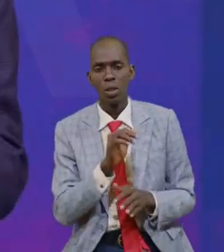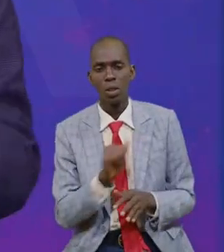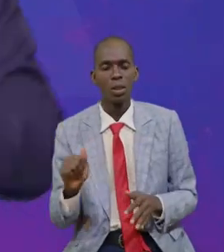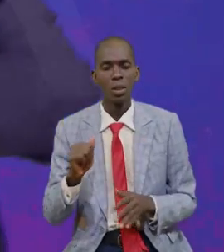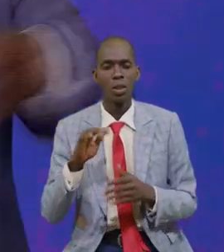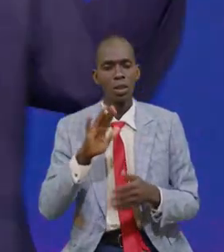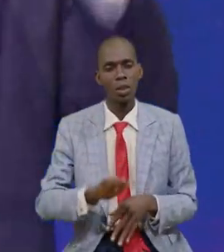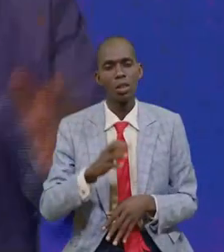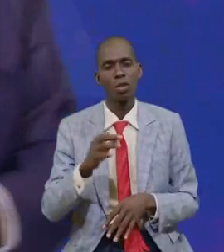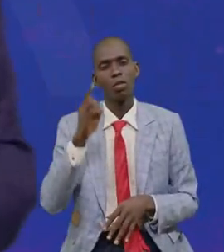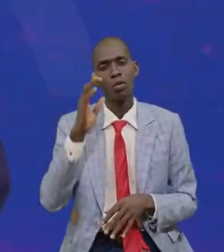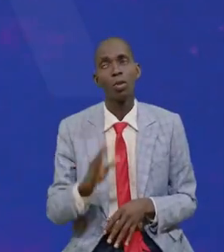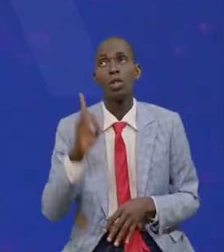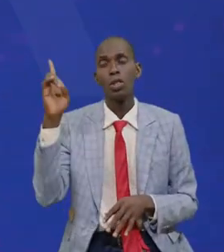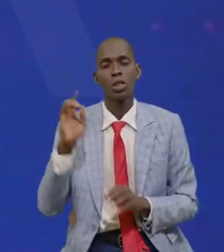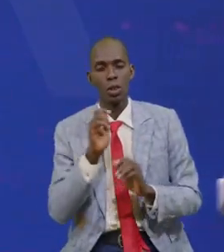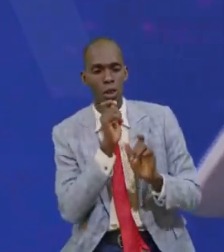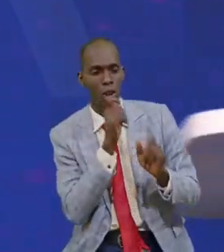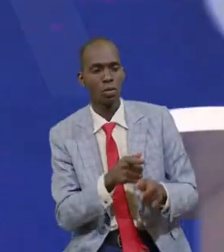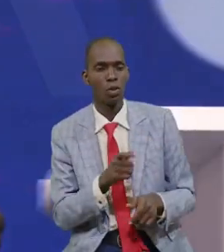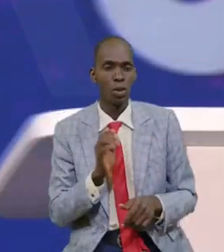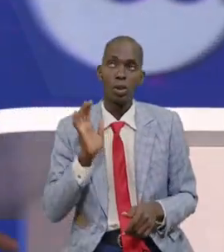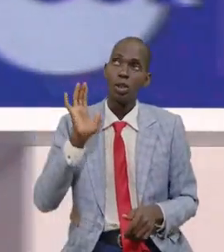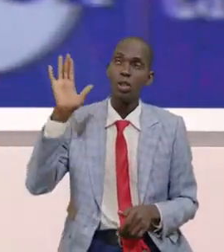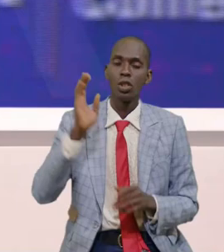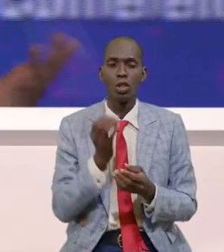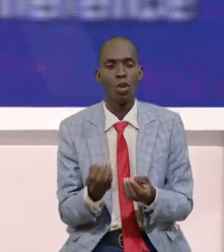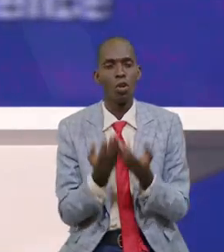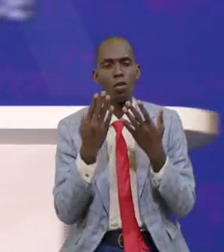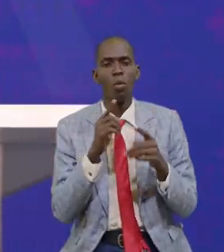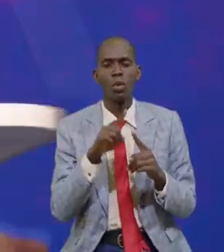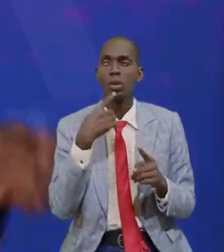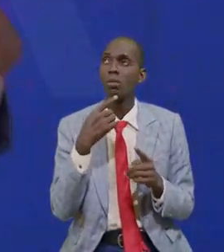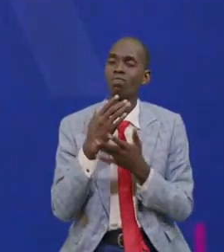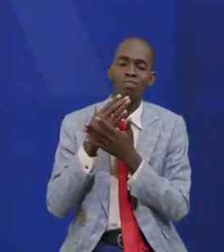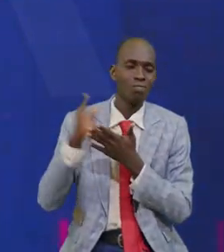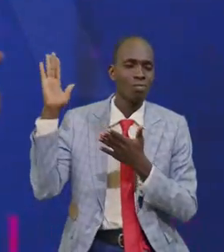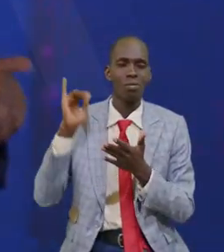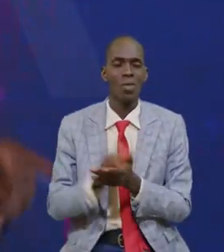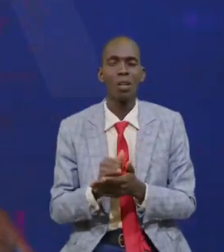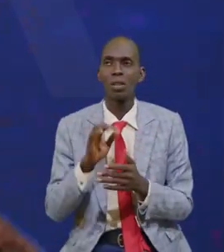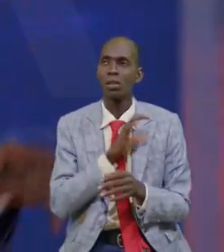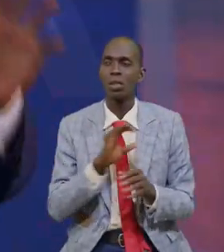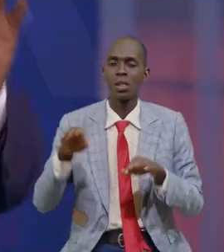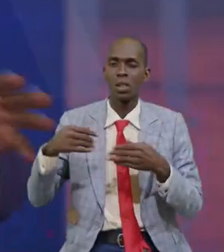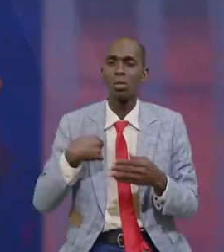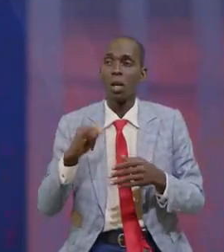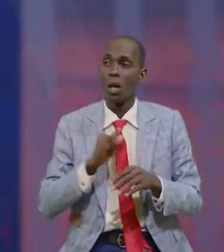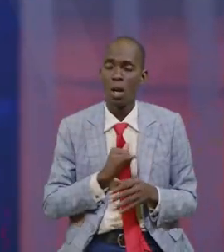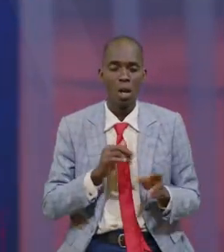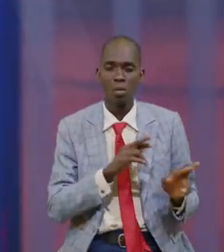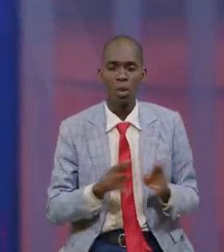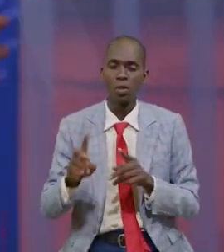his offering. But you say, no, I abandon that. I want to fight. I want to fight. All right. But understand, when you